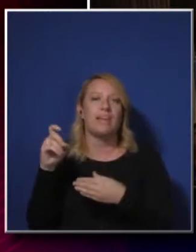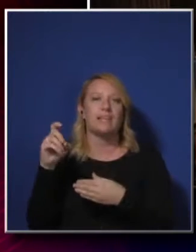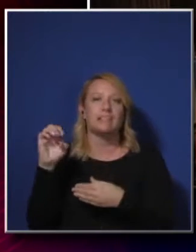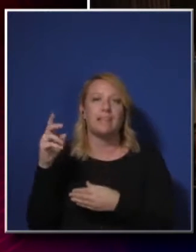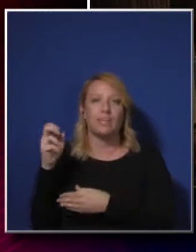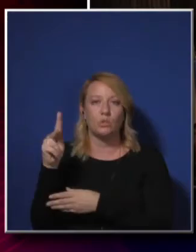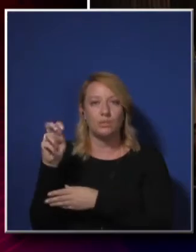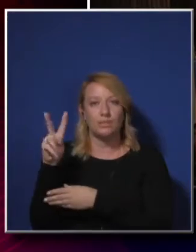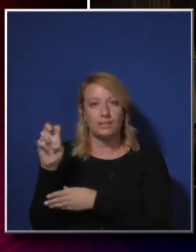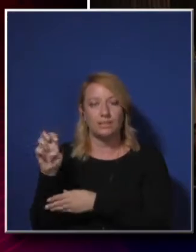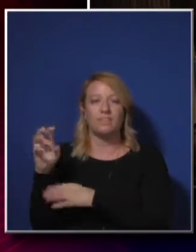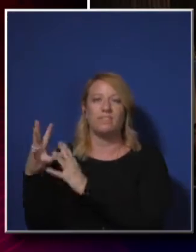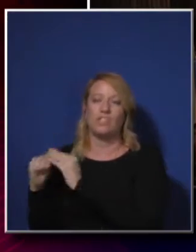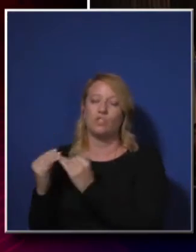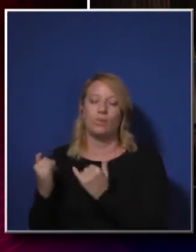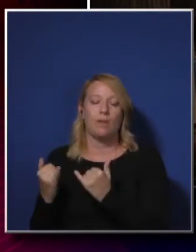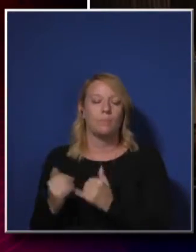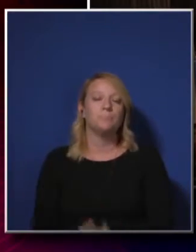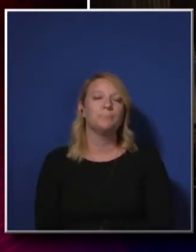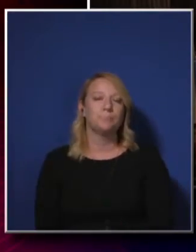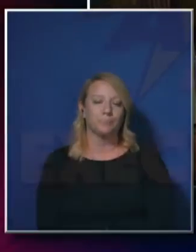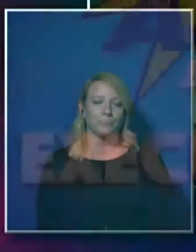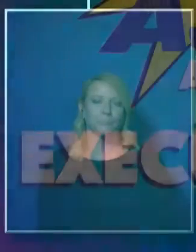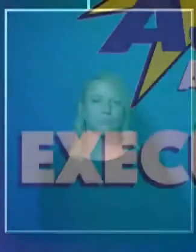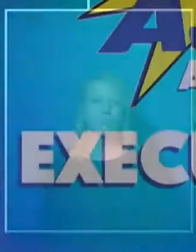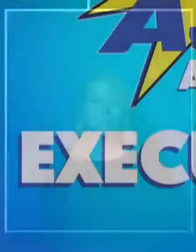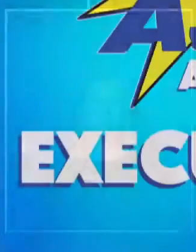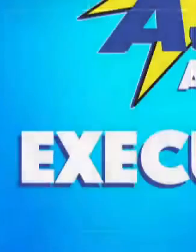Hold on, I need to read piece of this.